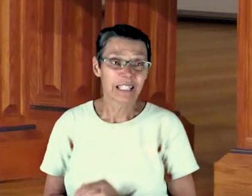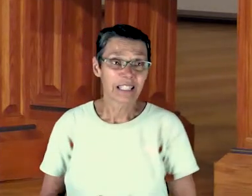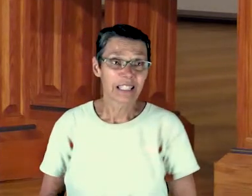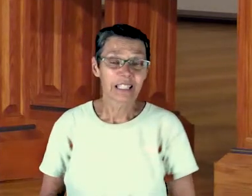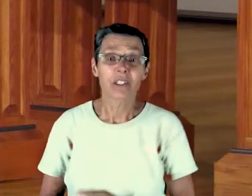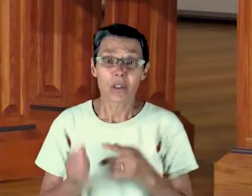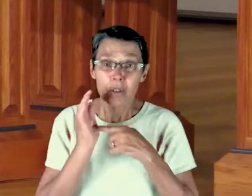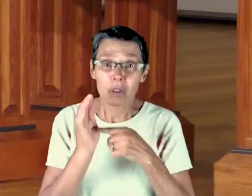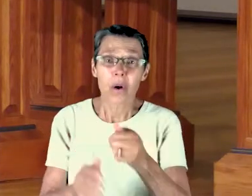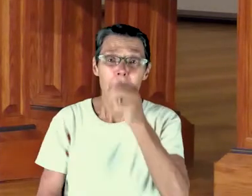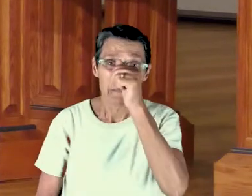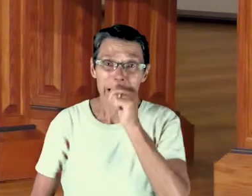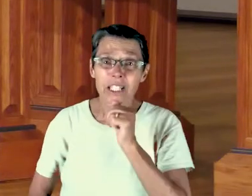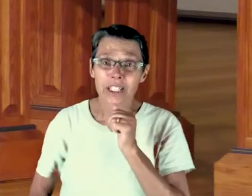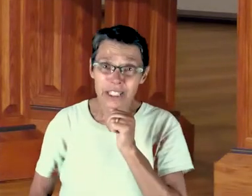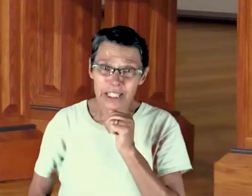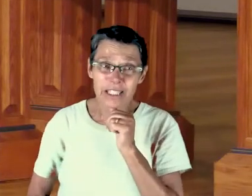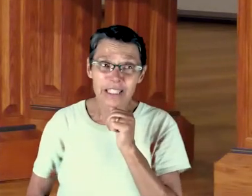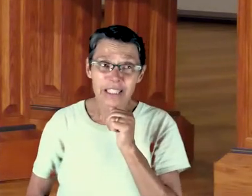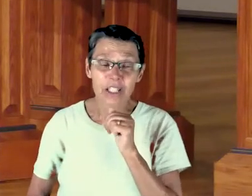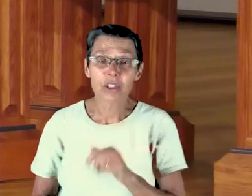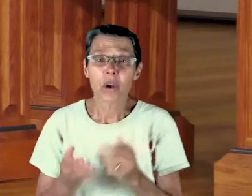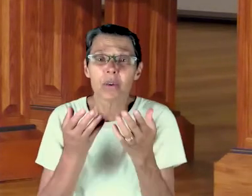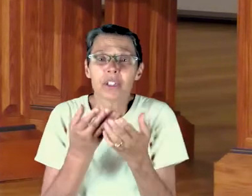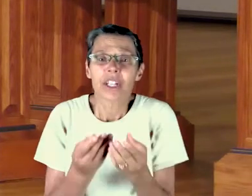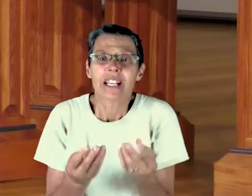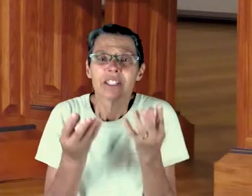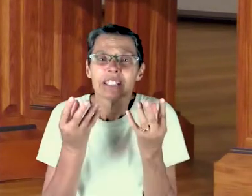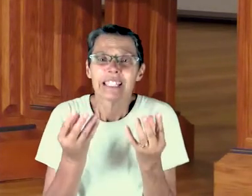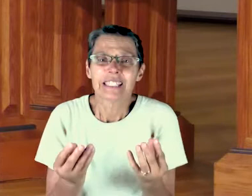in patience, in gentleness,